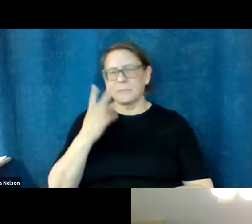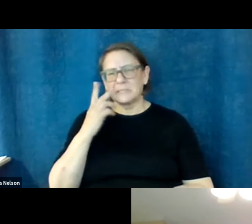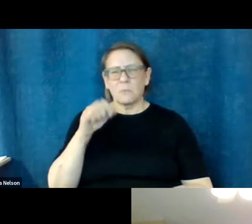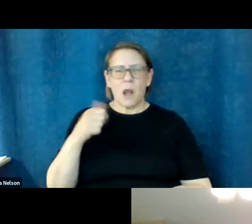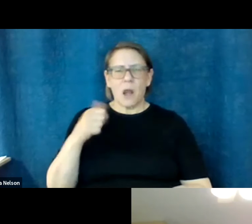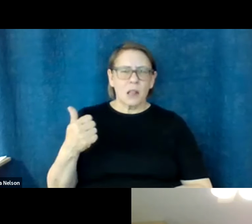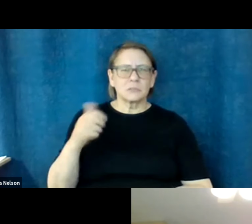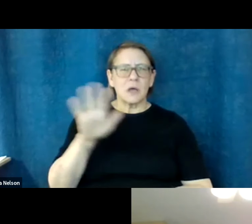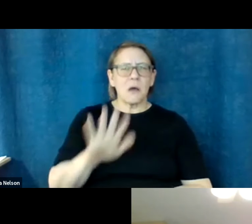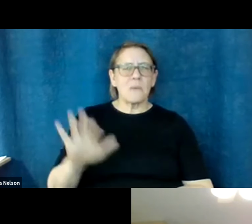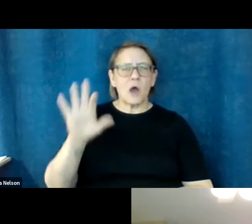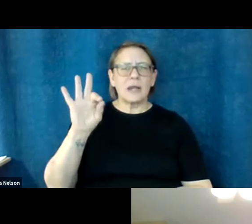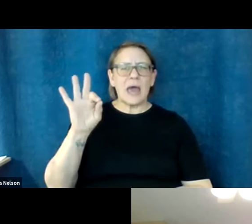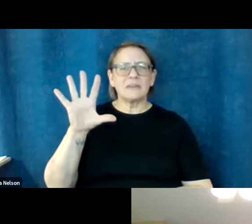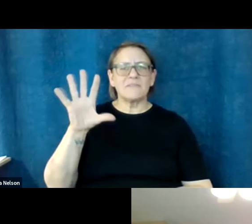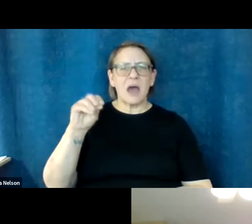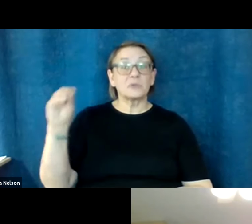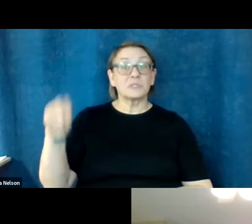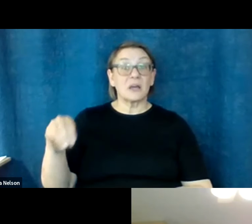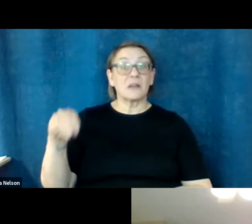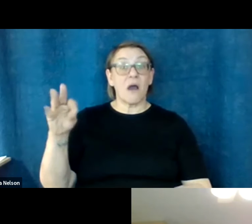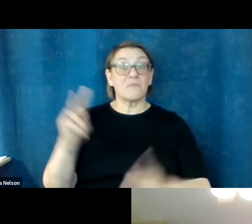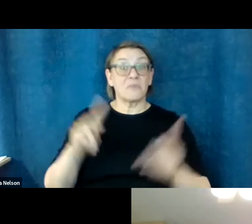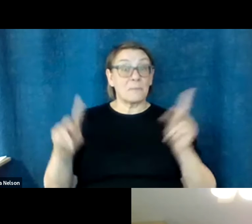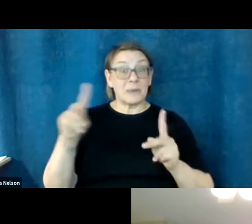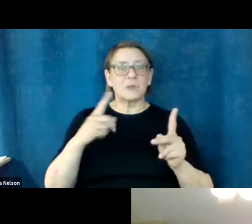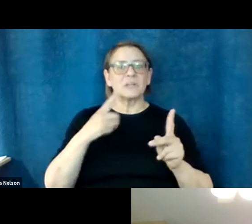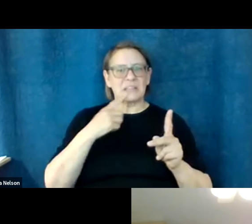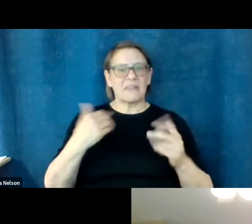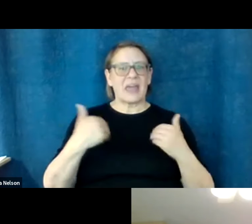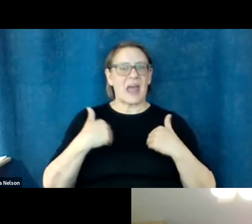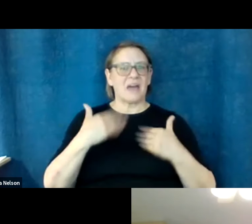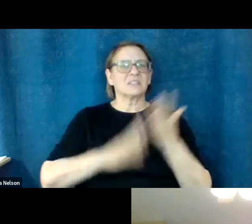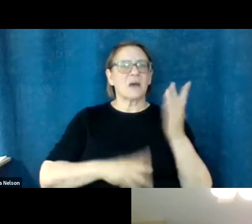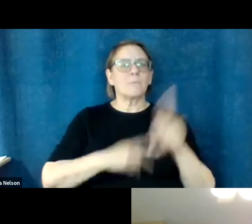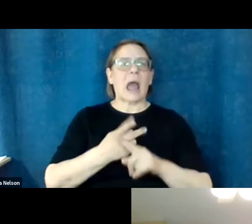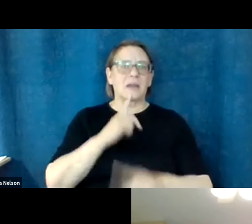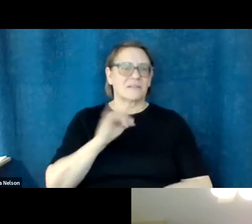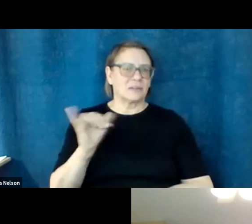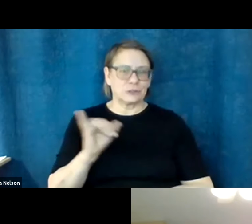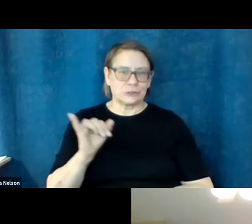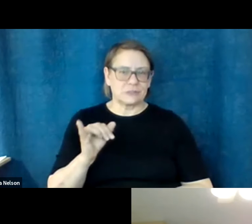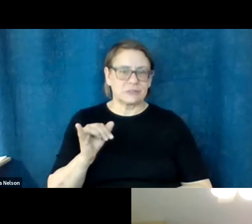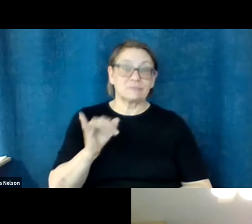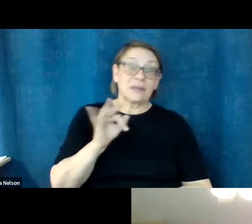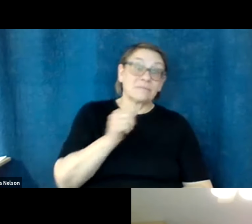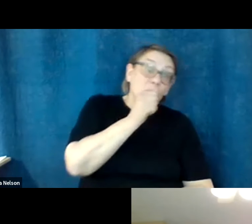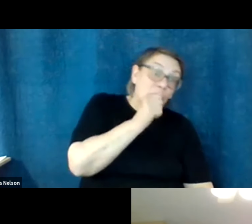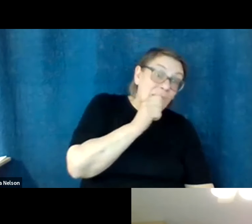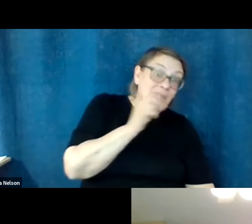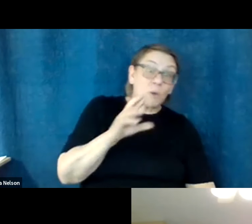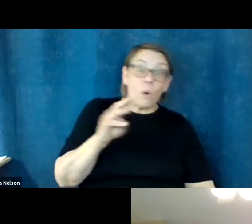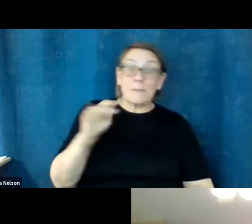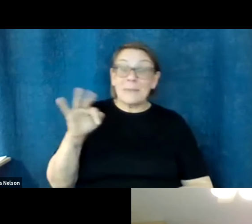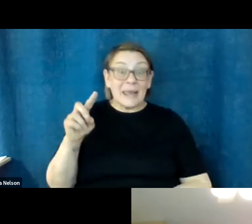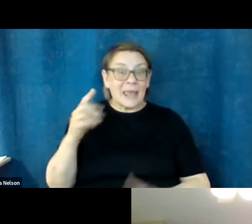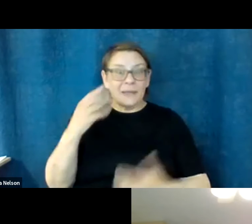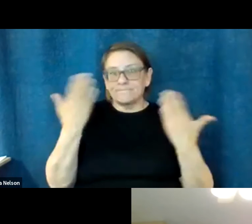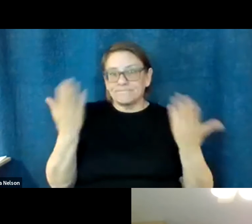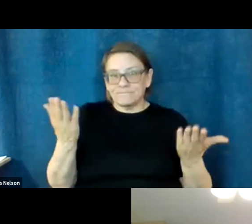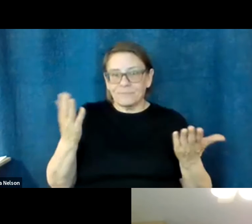else about 95% of the sample indicated that they had some kind of insurance, whether that's private insurance or Medicaid. Um,